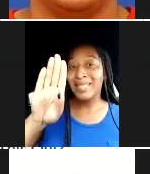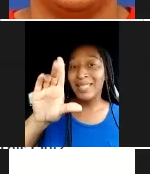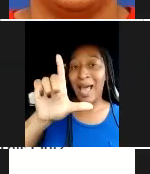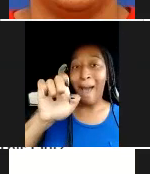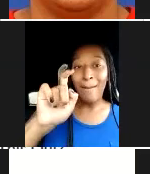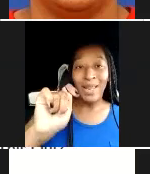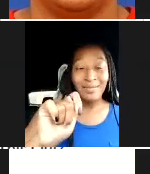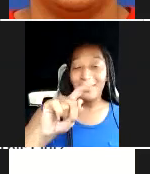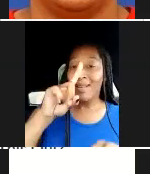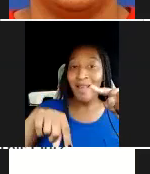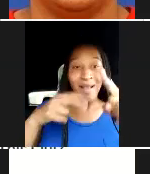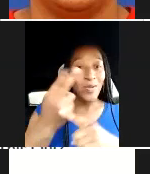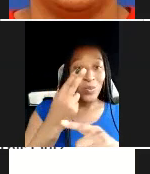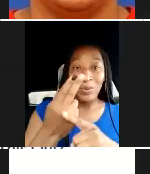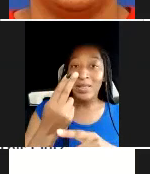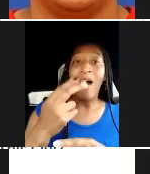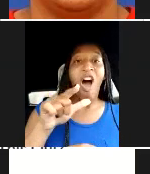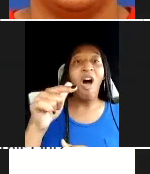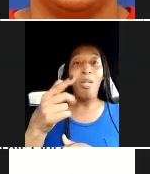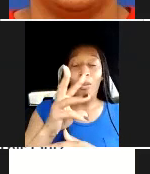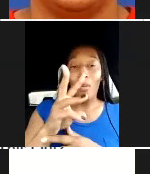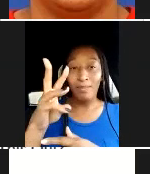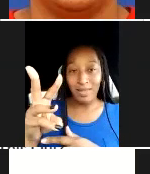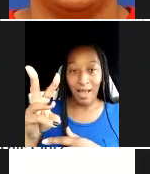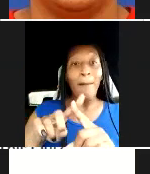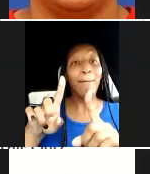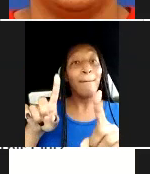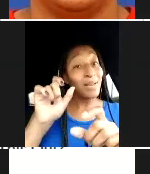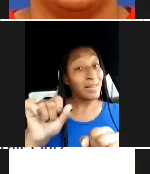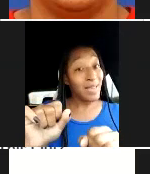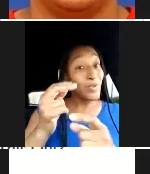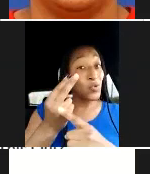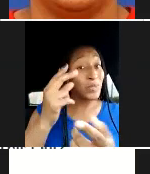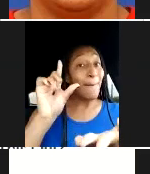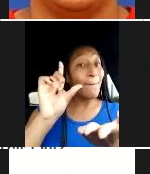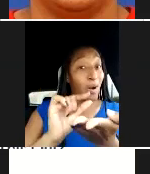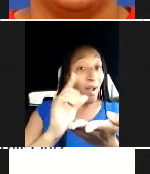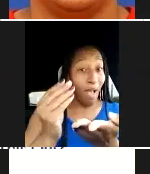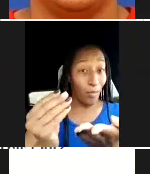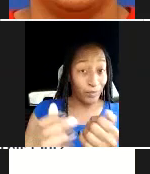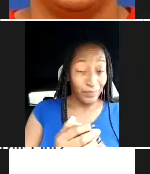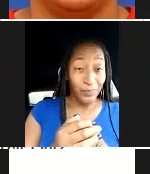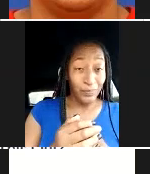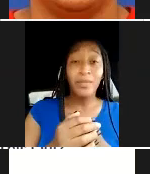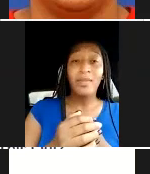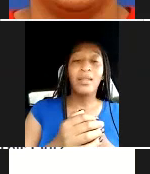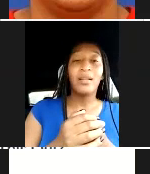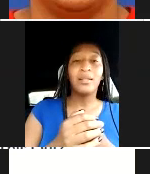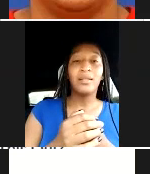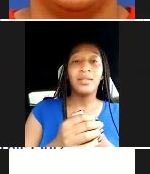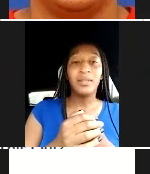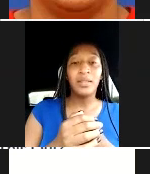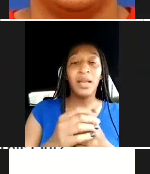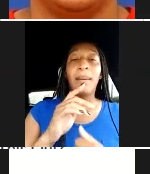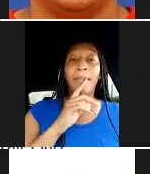proper documentation as discussed in the syllabus that I talked about in the exam logistics. Okay. Be sure to solve